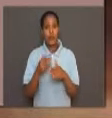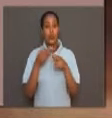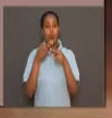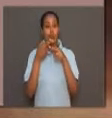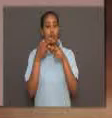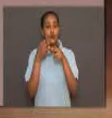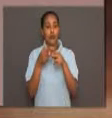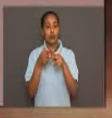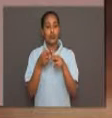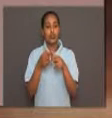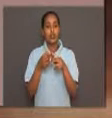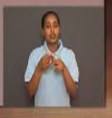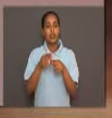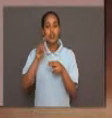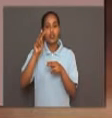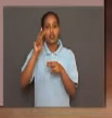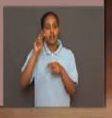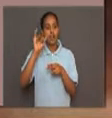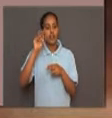called nitrification.